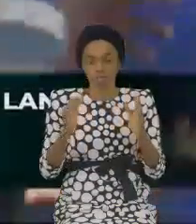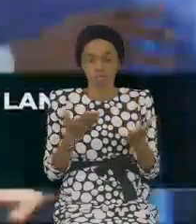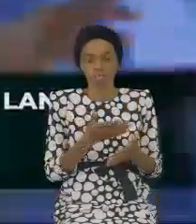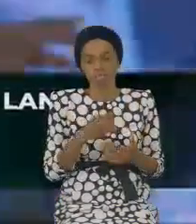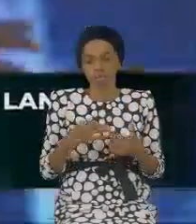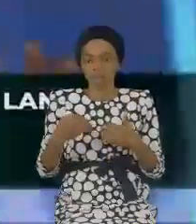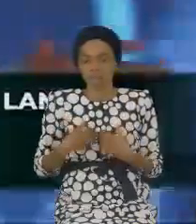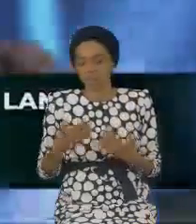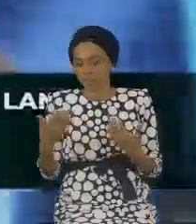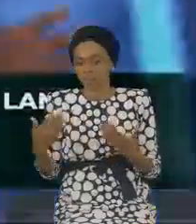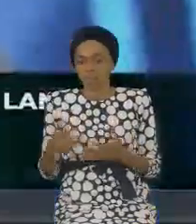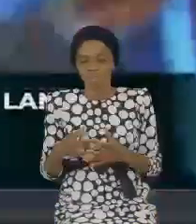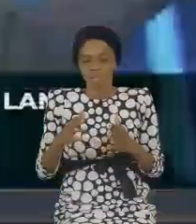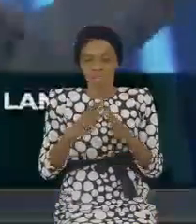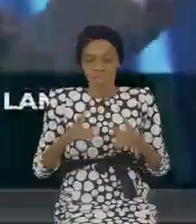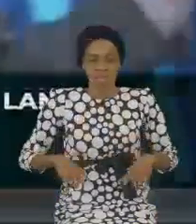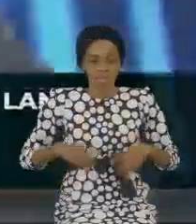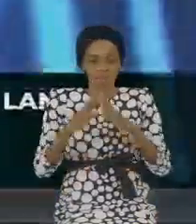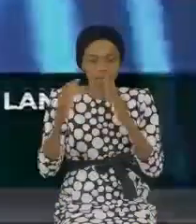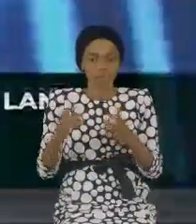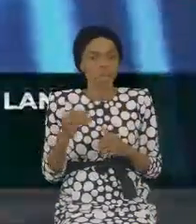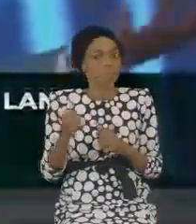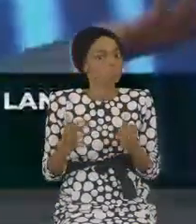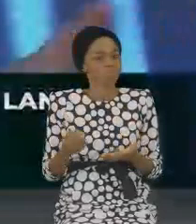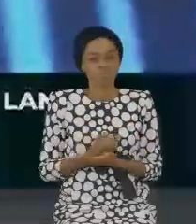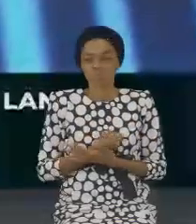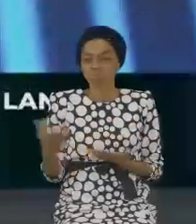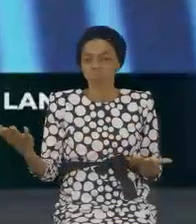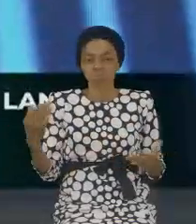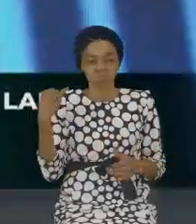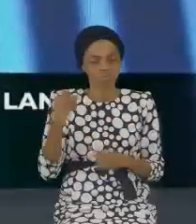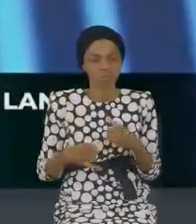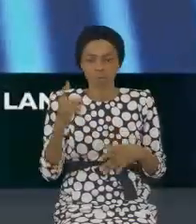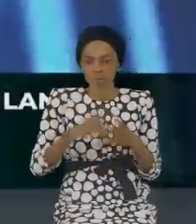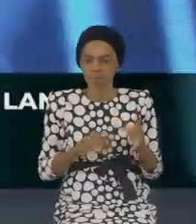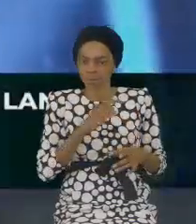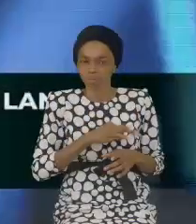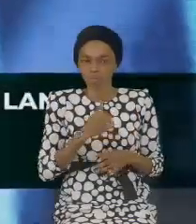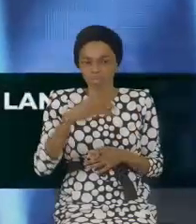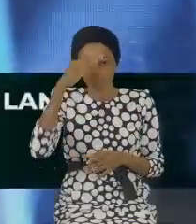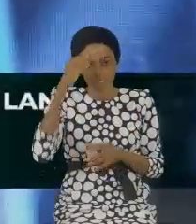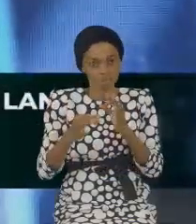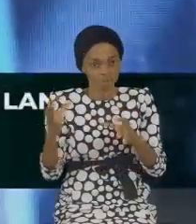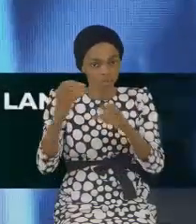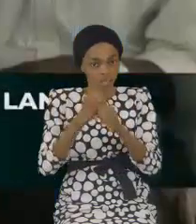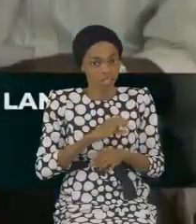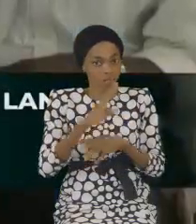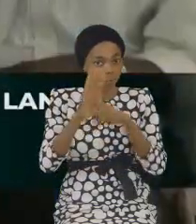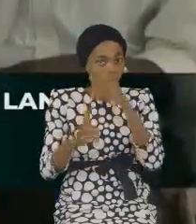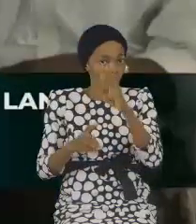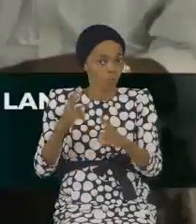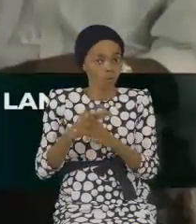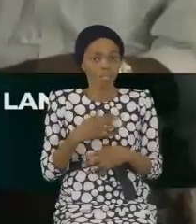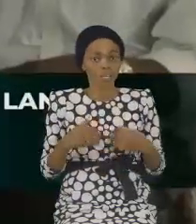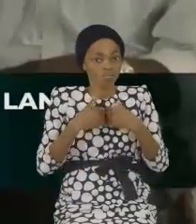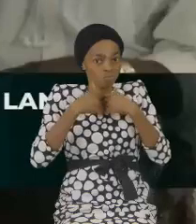but you know, everything is going to vanish away eventually. And what shall it profit a man if he gain the whole world and loses